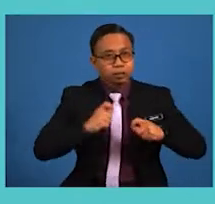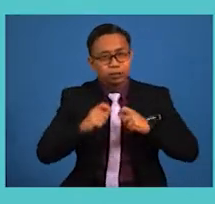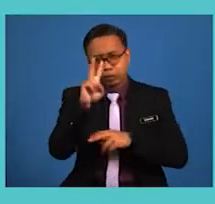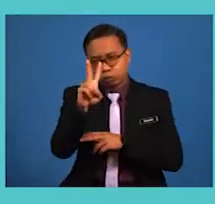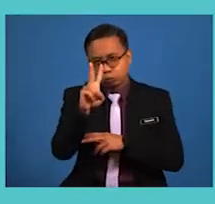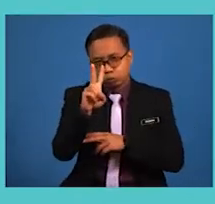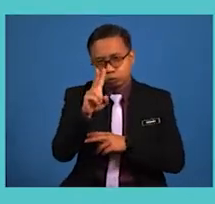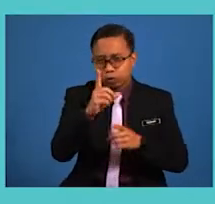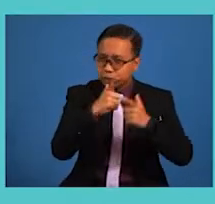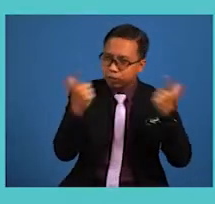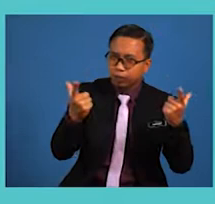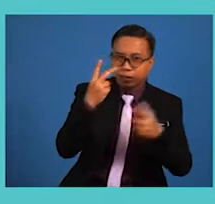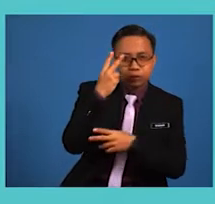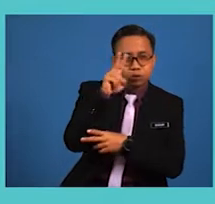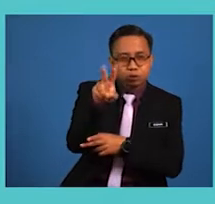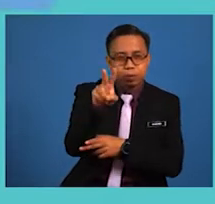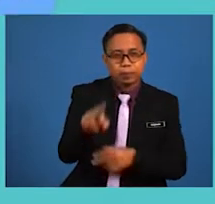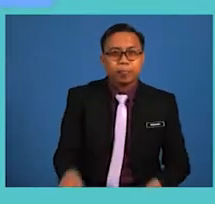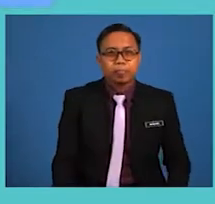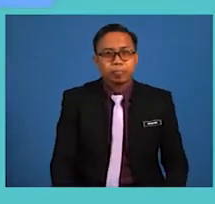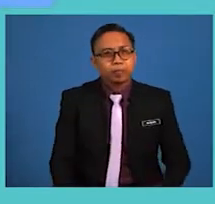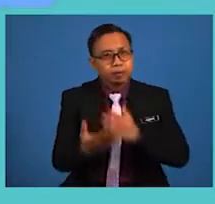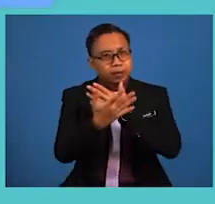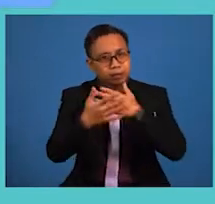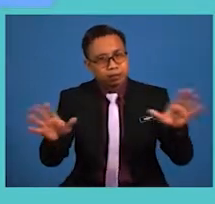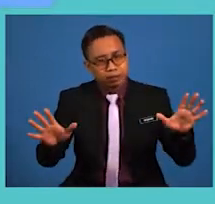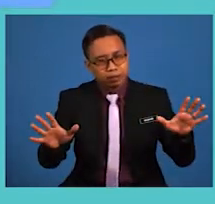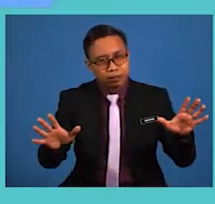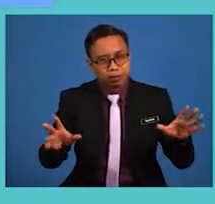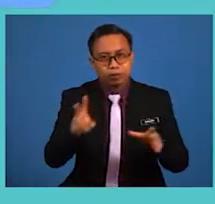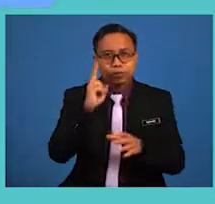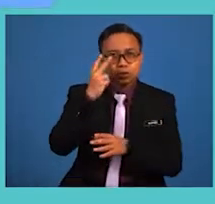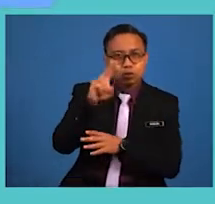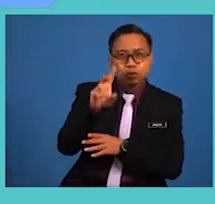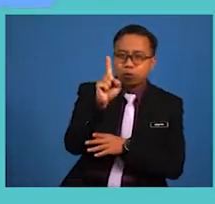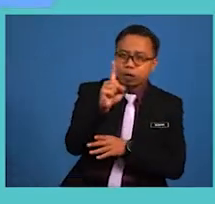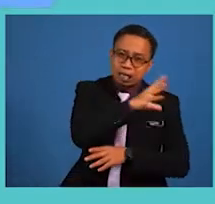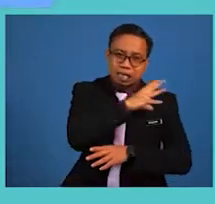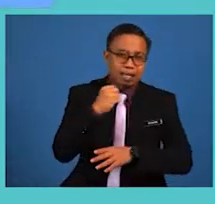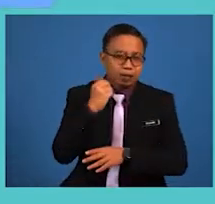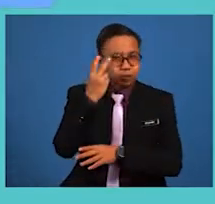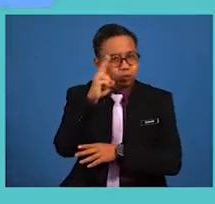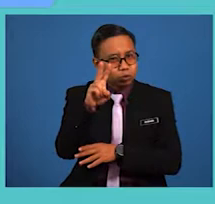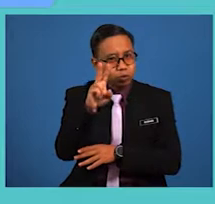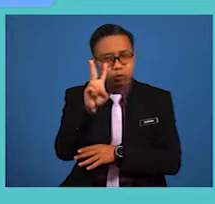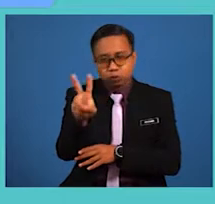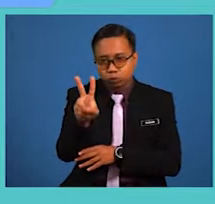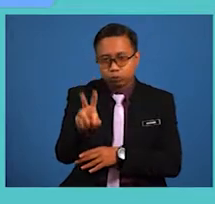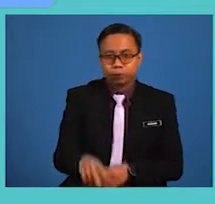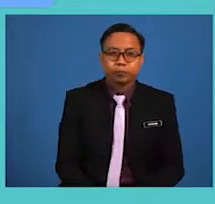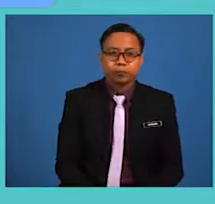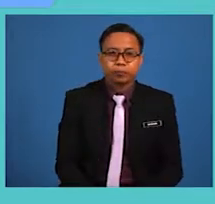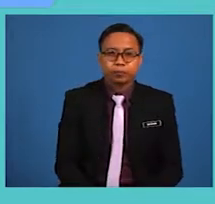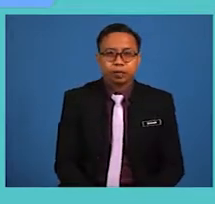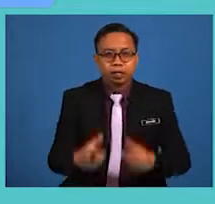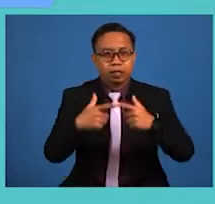two different visuals. This is done by linking visual 1 and visual 2. Or in this case,